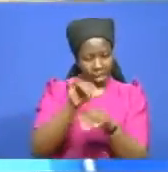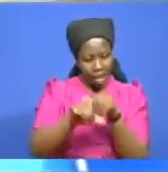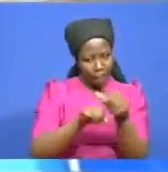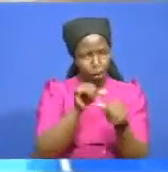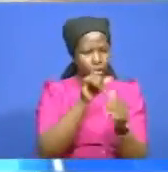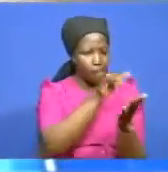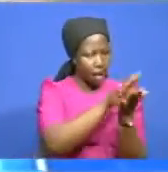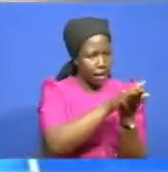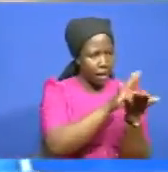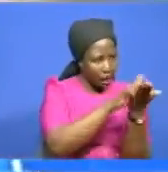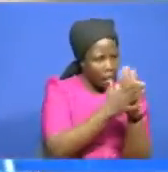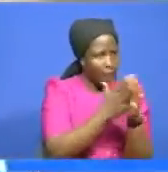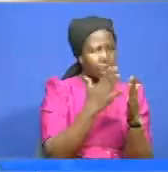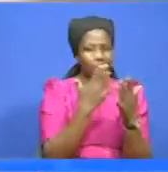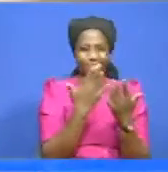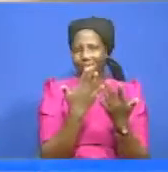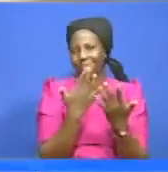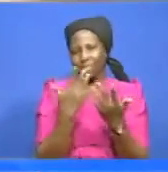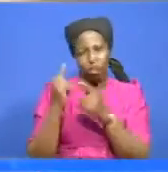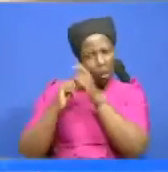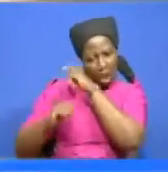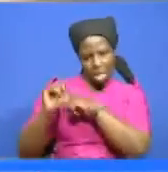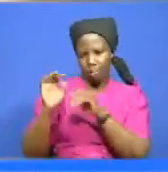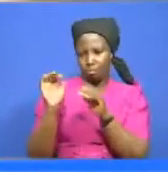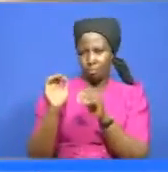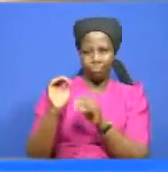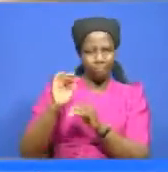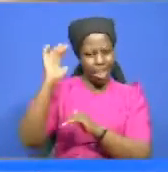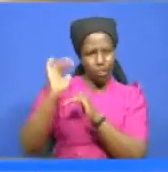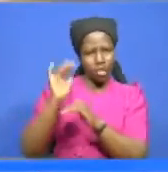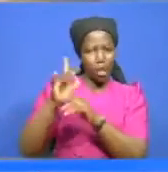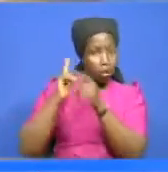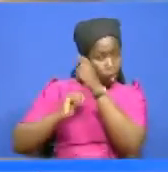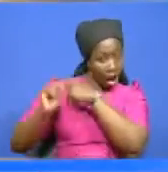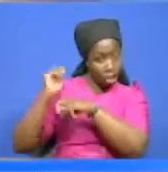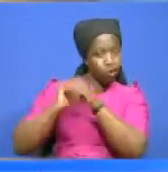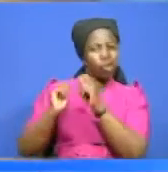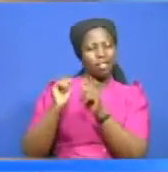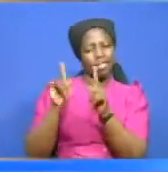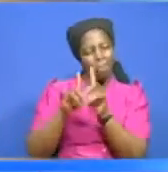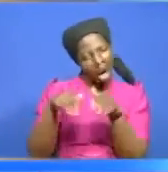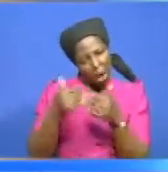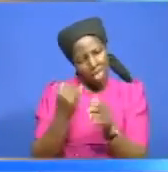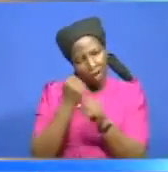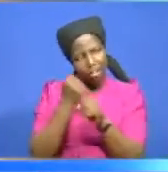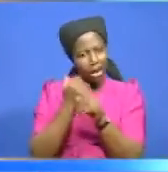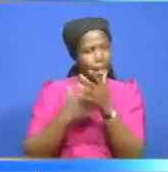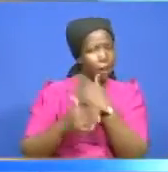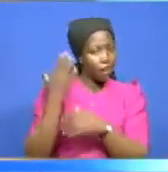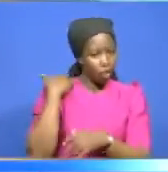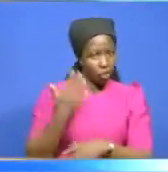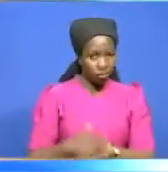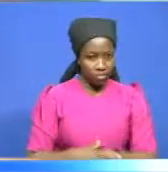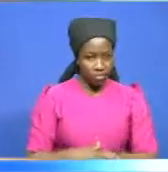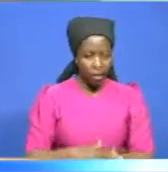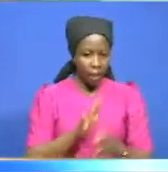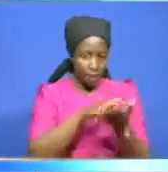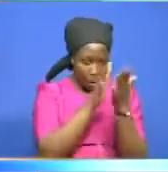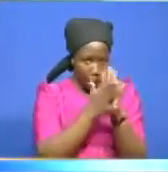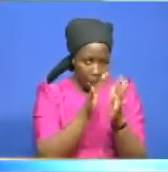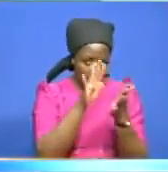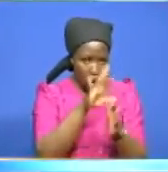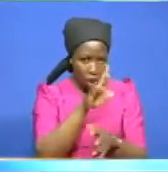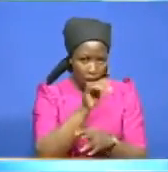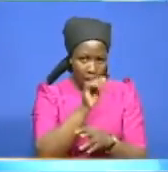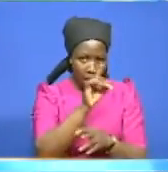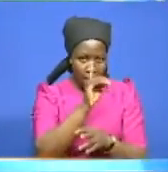banks becoming less traditional in the way that they've done their business in the past, become more radical. I've used the word radical